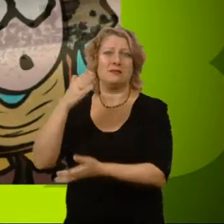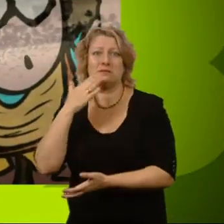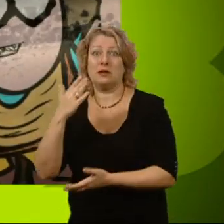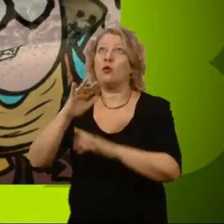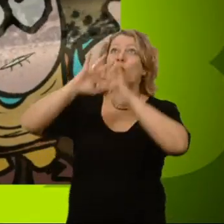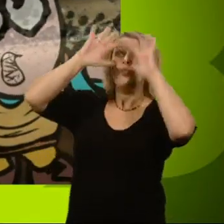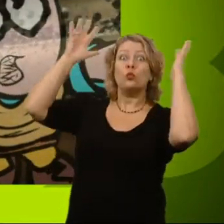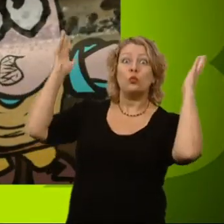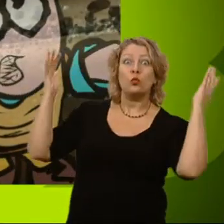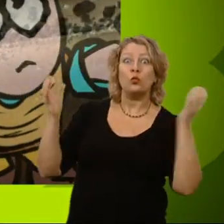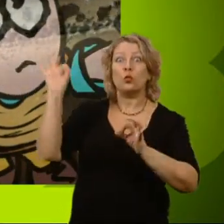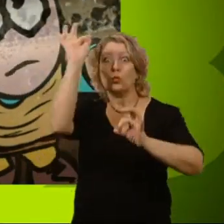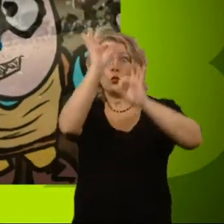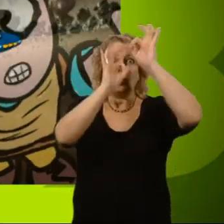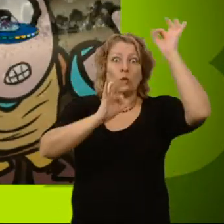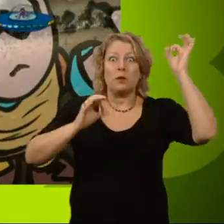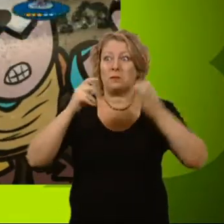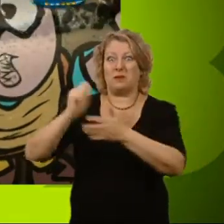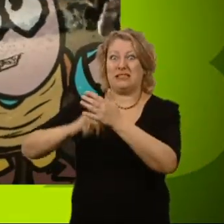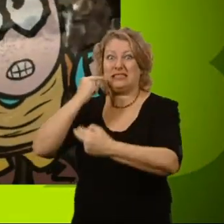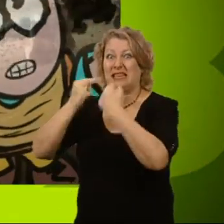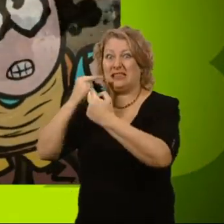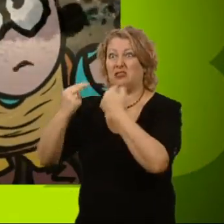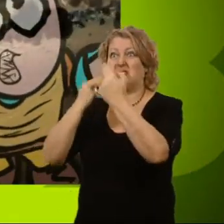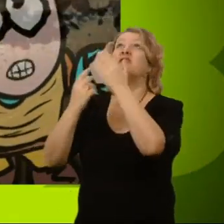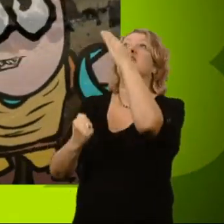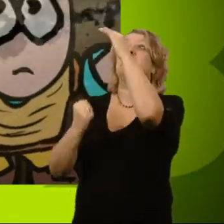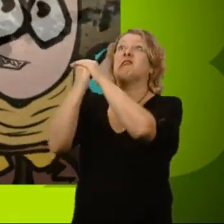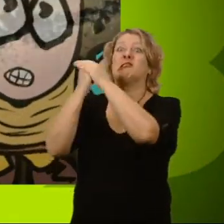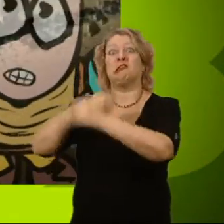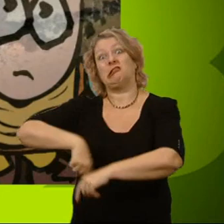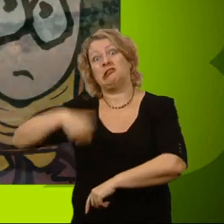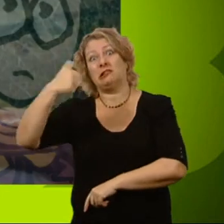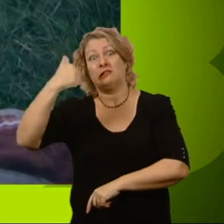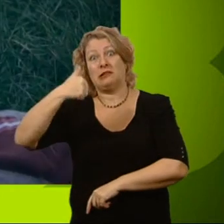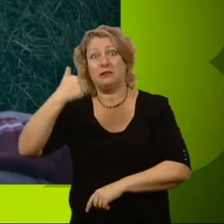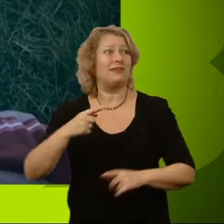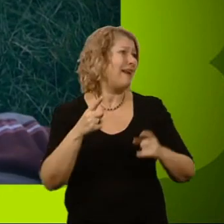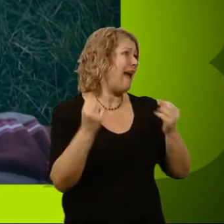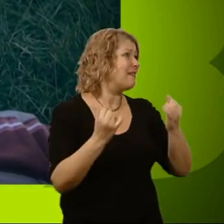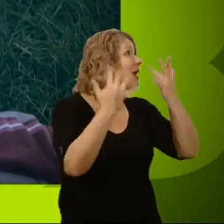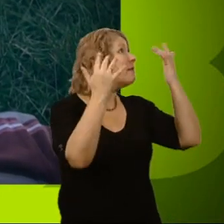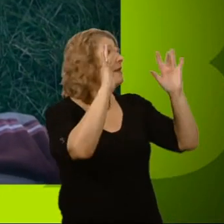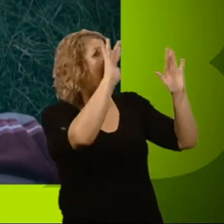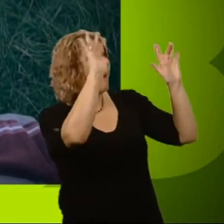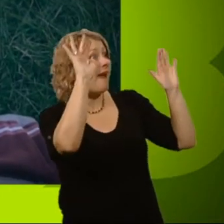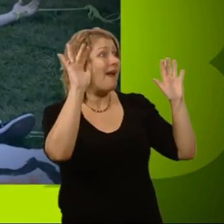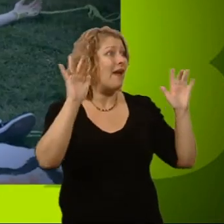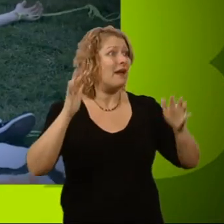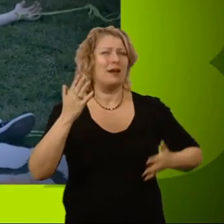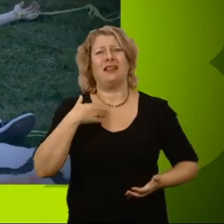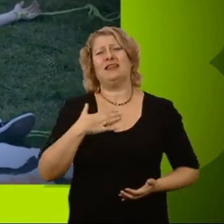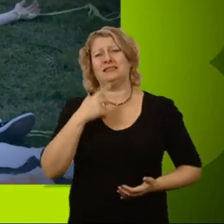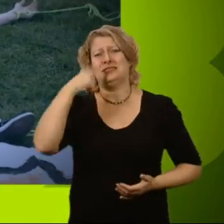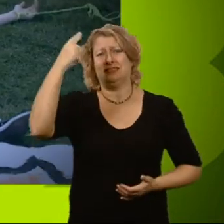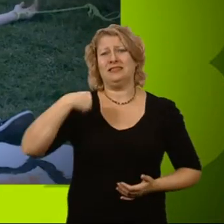of the universe. Buy him dinner at the restaurant at the end. If there's anybody out there,